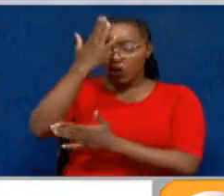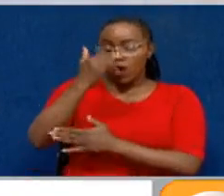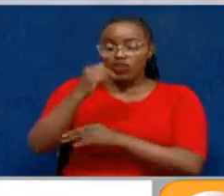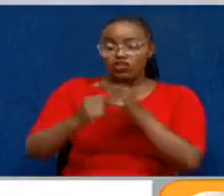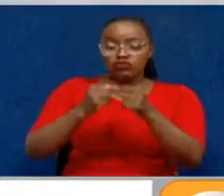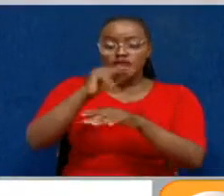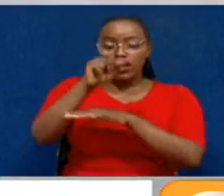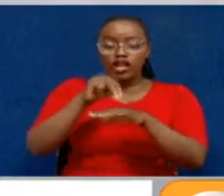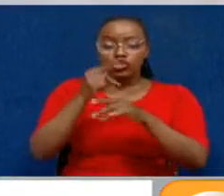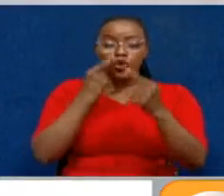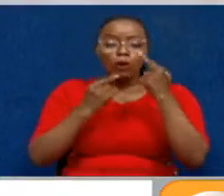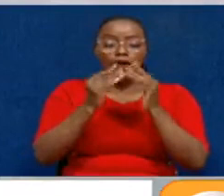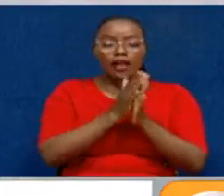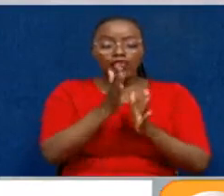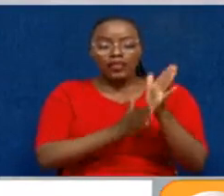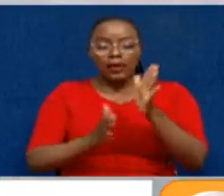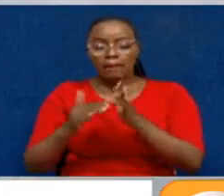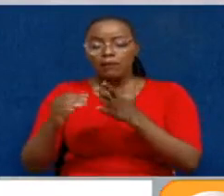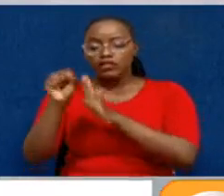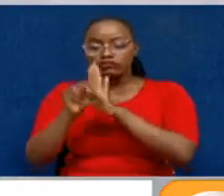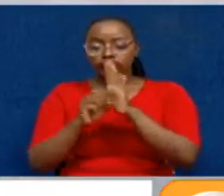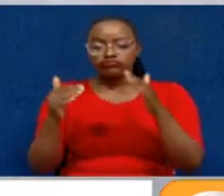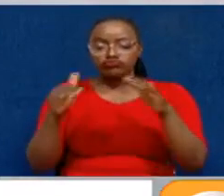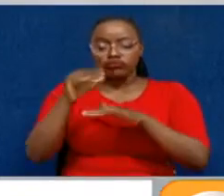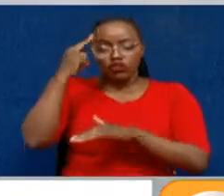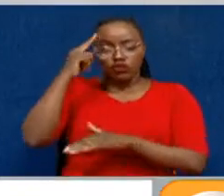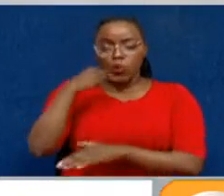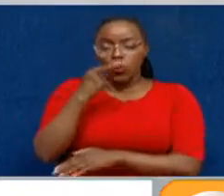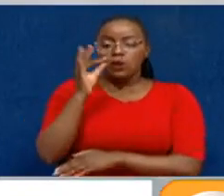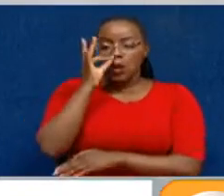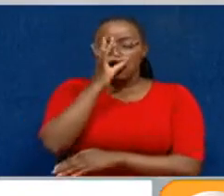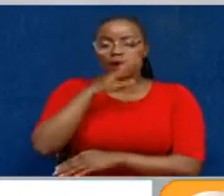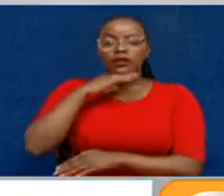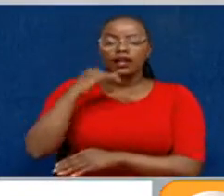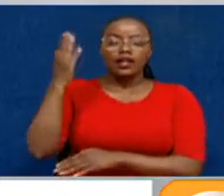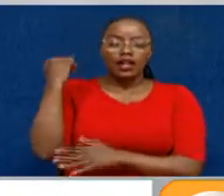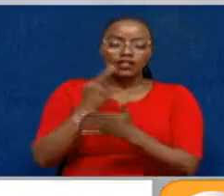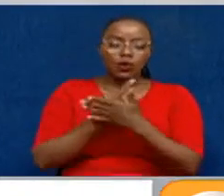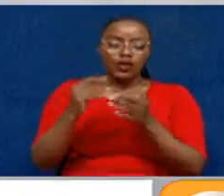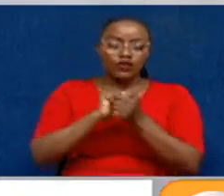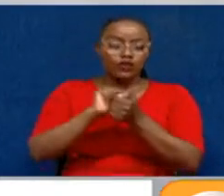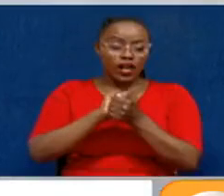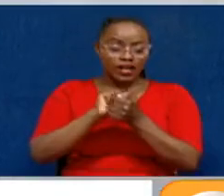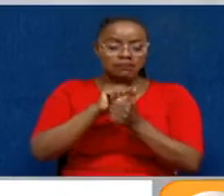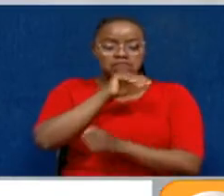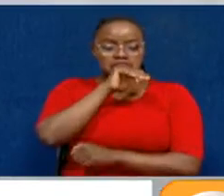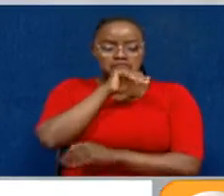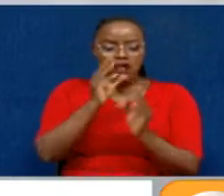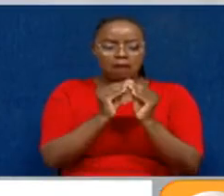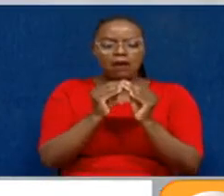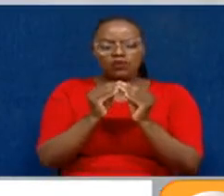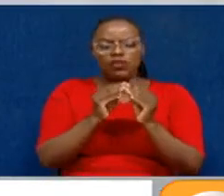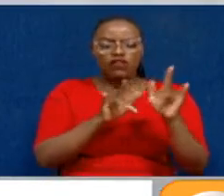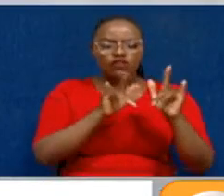the ongoing national mourning and planned state funeral for former President Mwai Kibaki, who died last Friday. Now, Odinga, who met a section of Kenyans